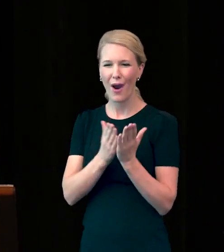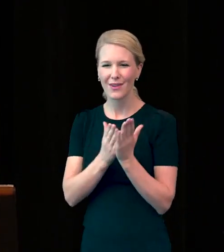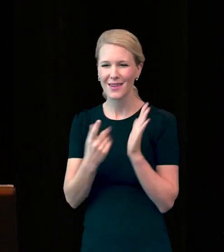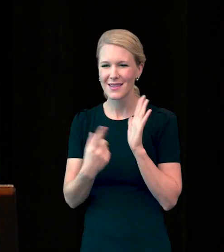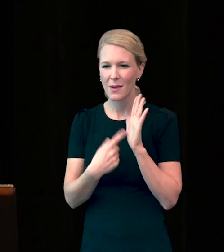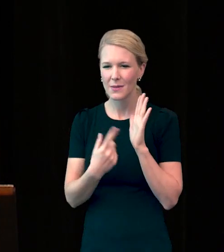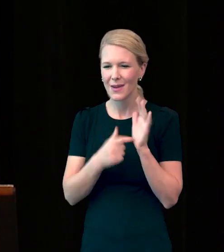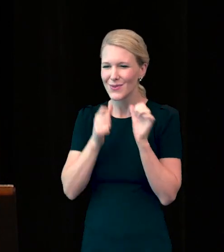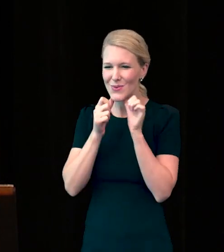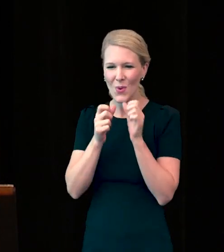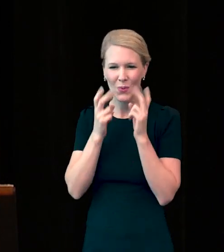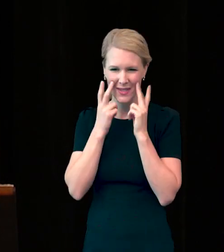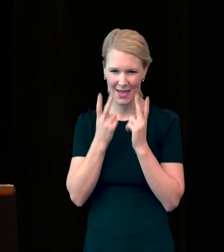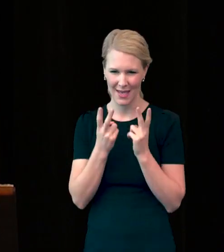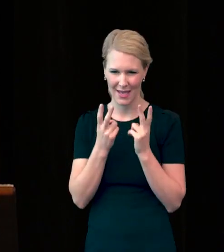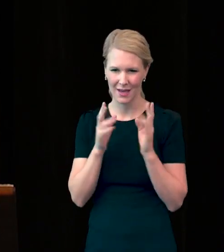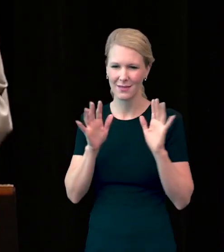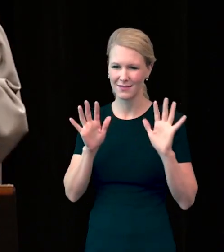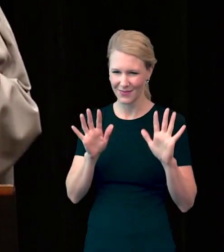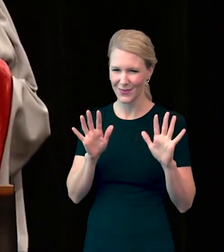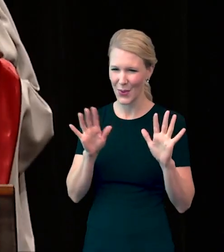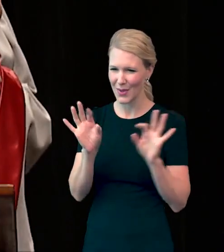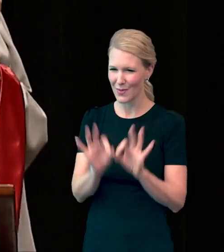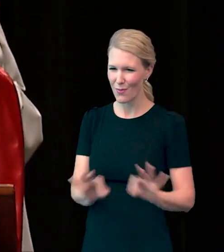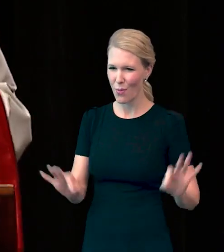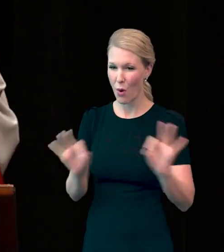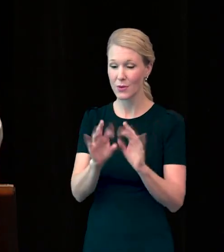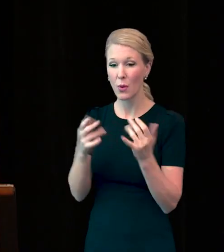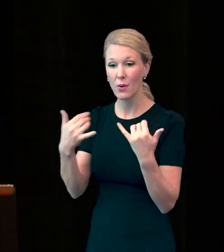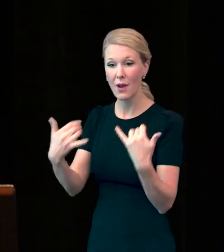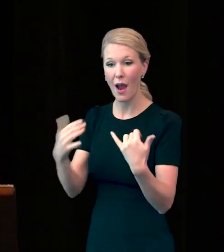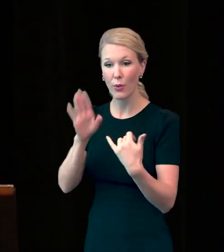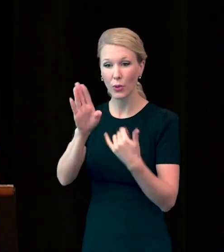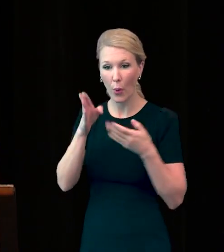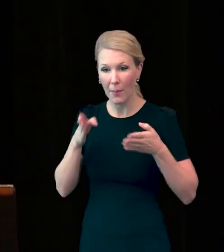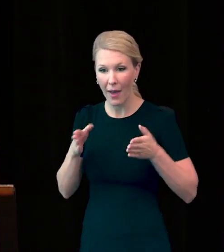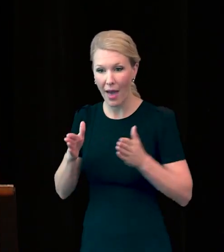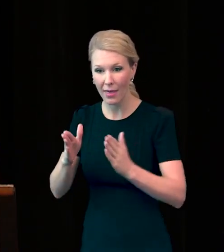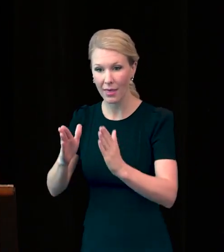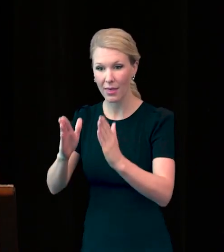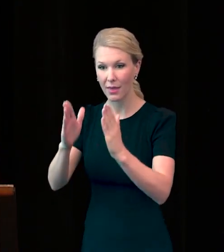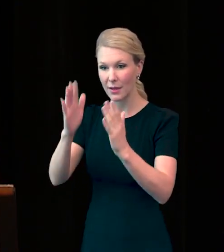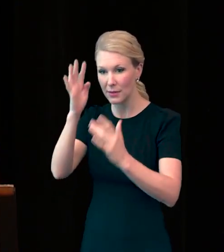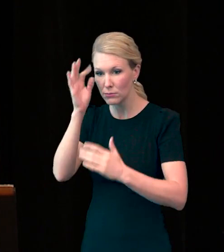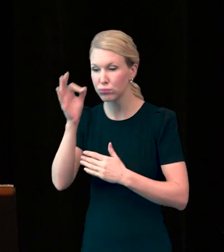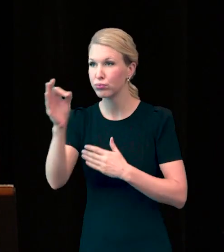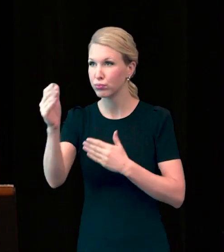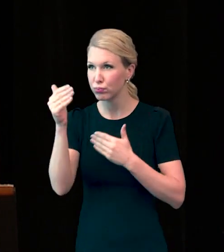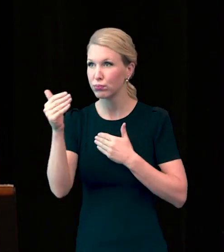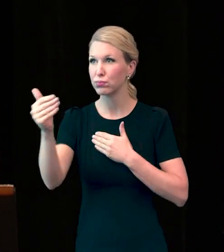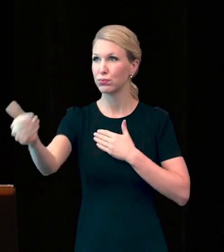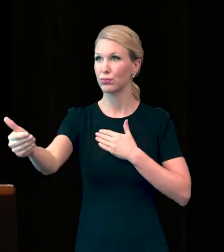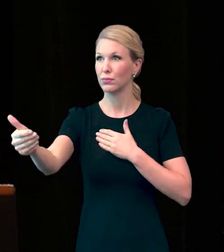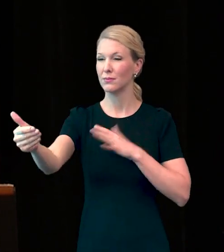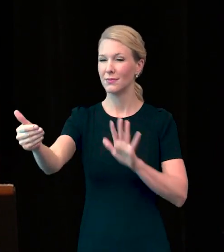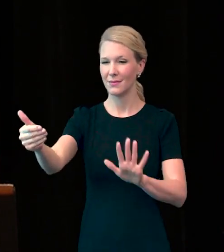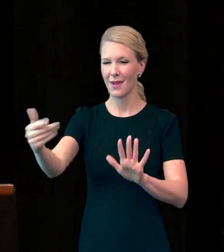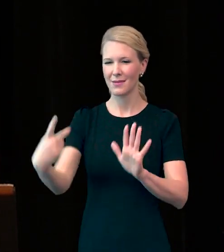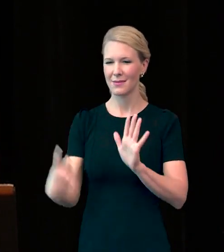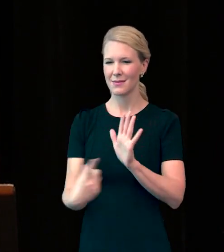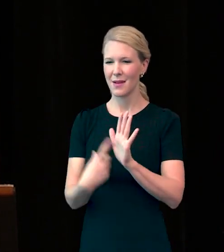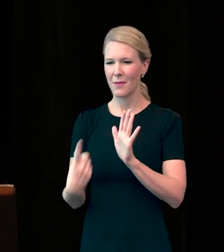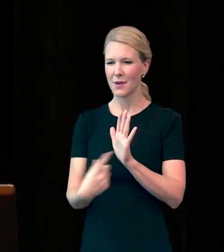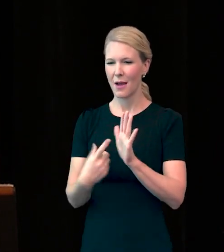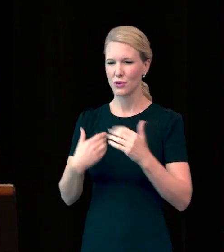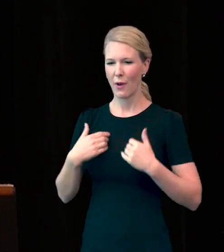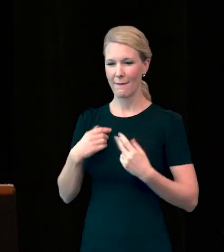unseen things. So as you choose your path forward in your field of study,